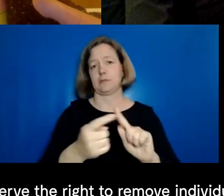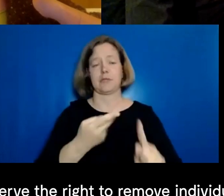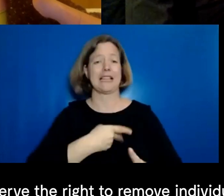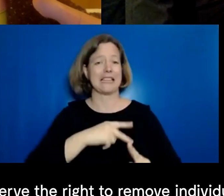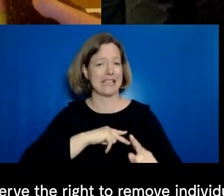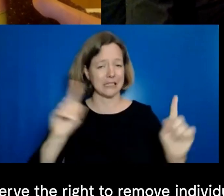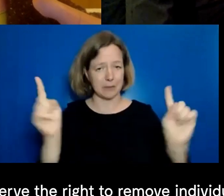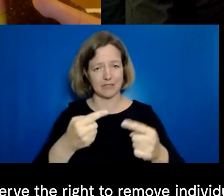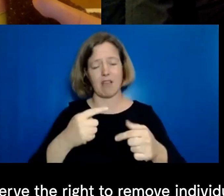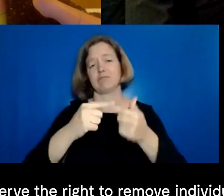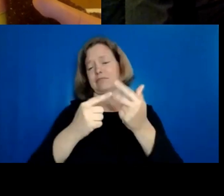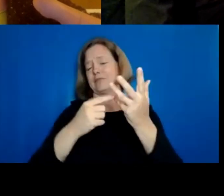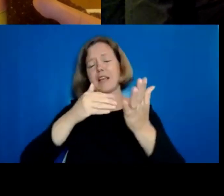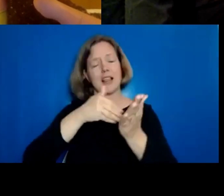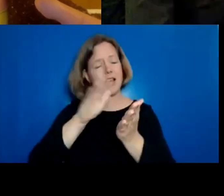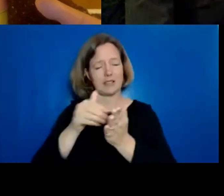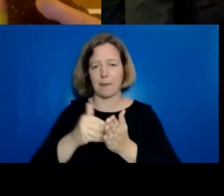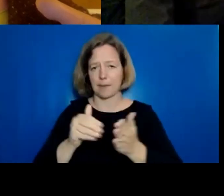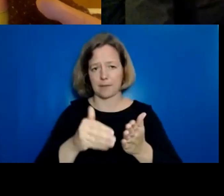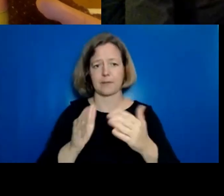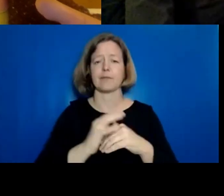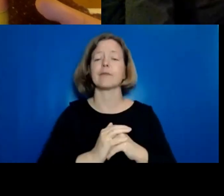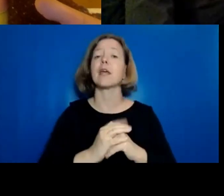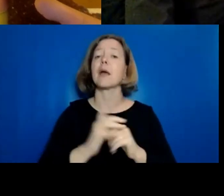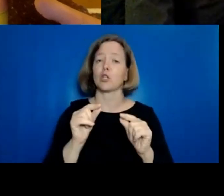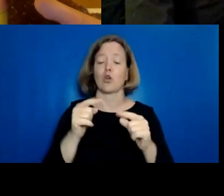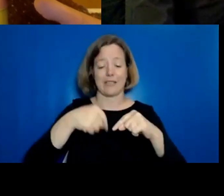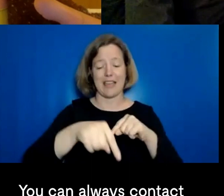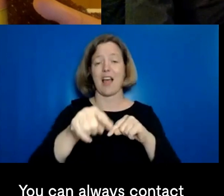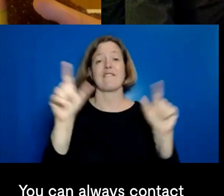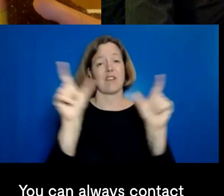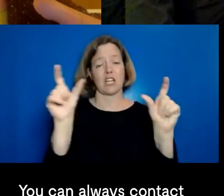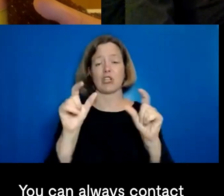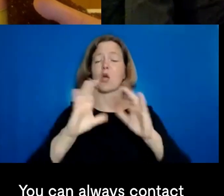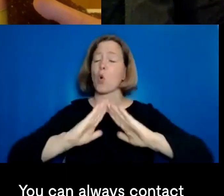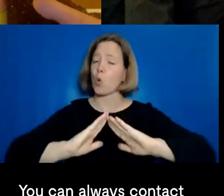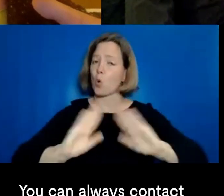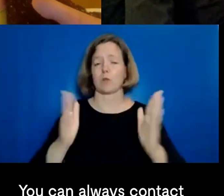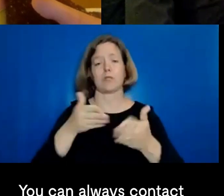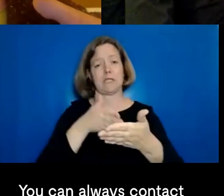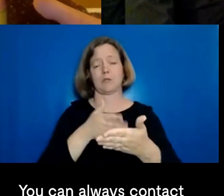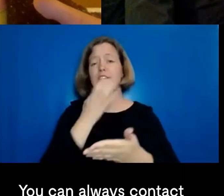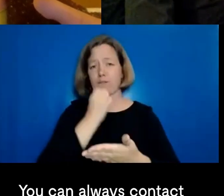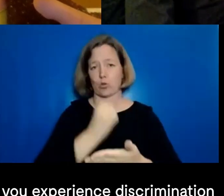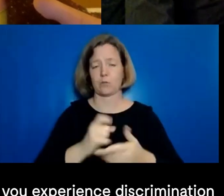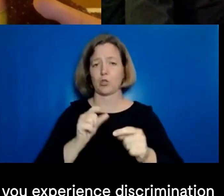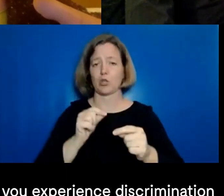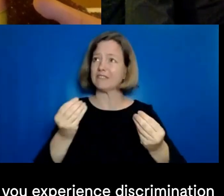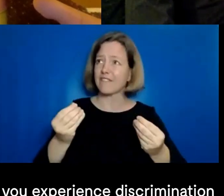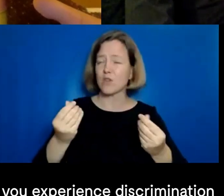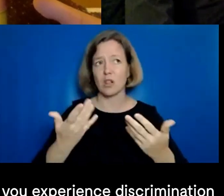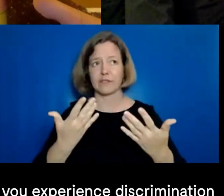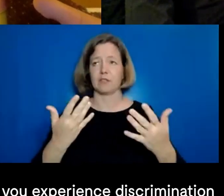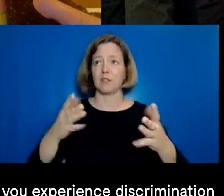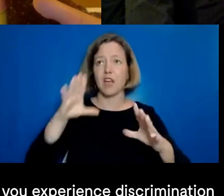who behave in a discriminatory manner and ban them from all further events. You can always contact Noa or our tech support if you